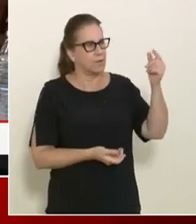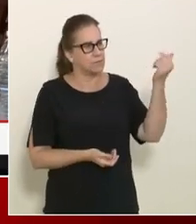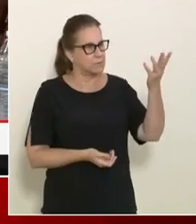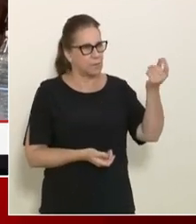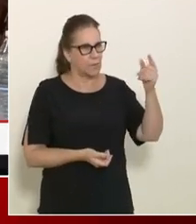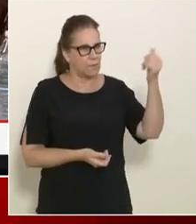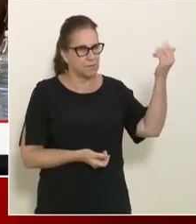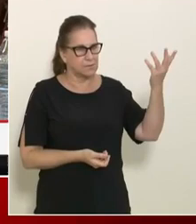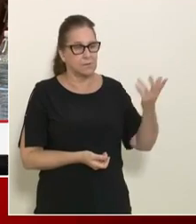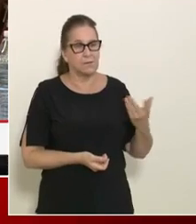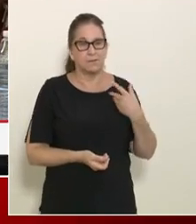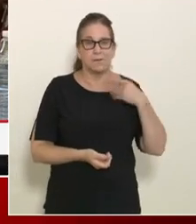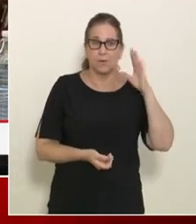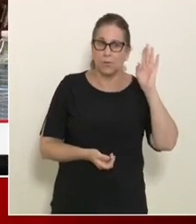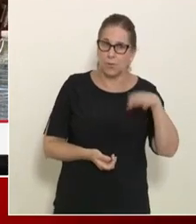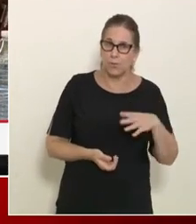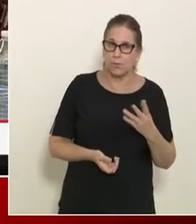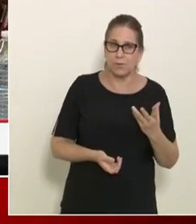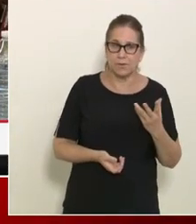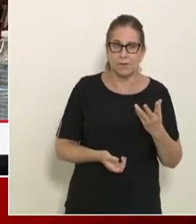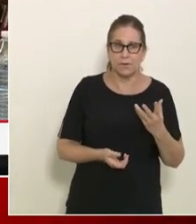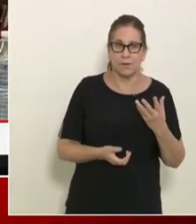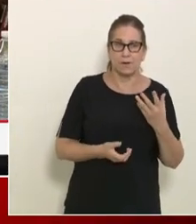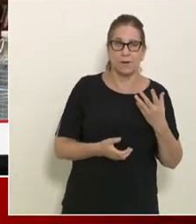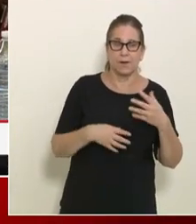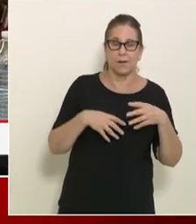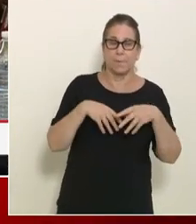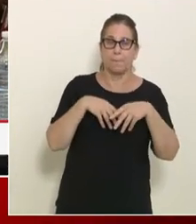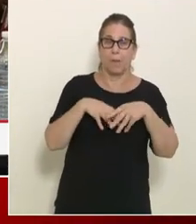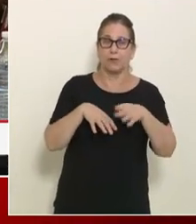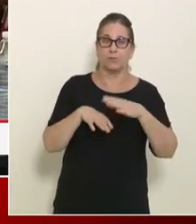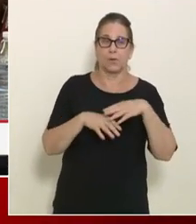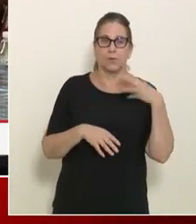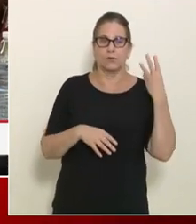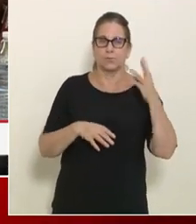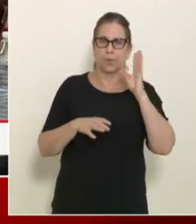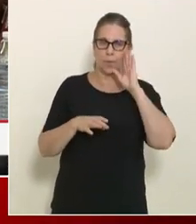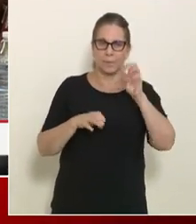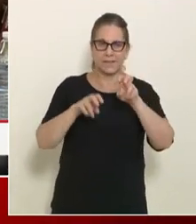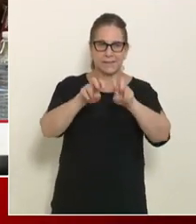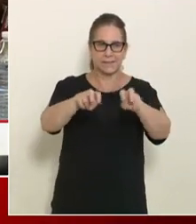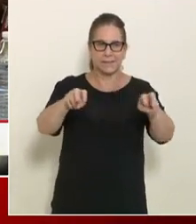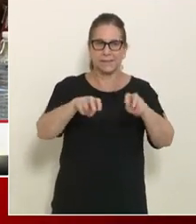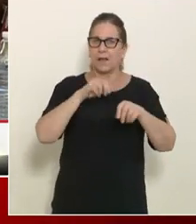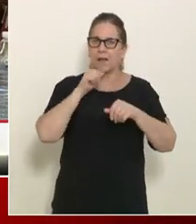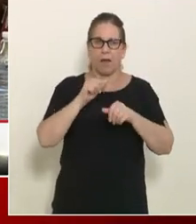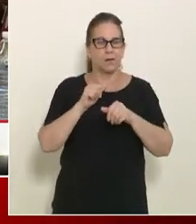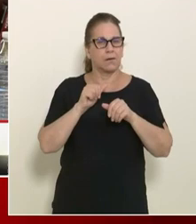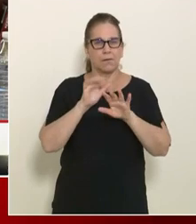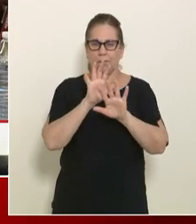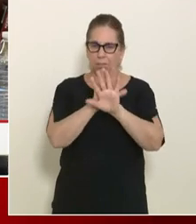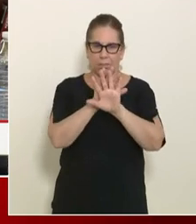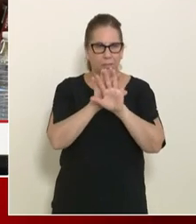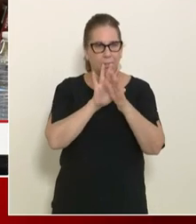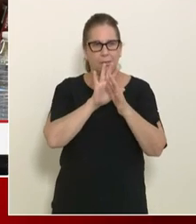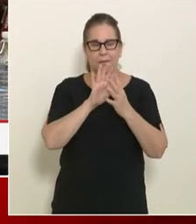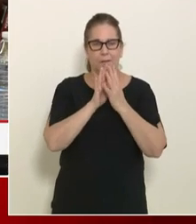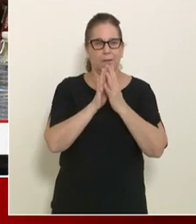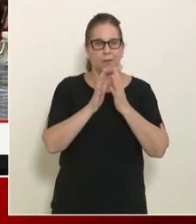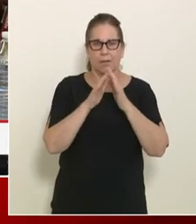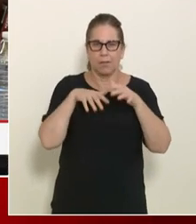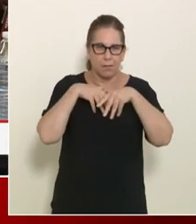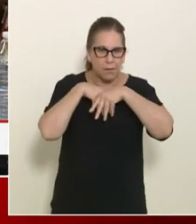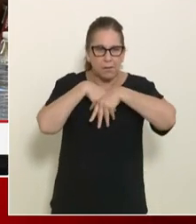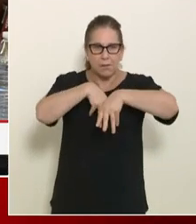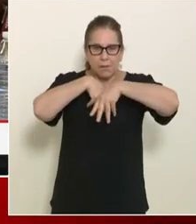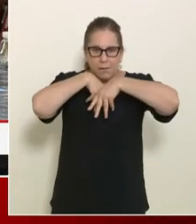event, so there will be a gathering of people. And I just think that anytime you have something at the